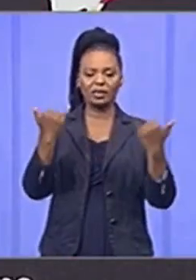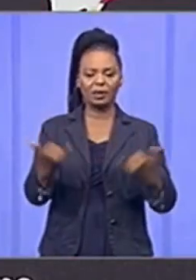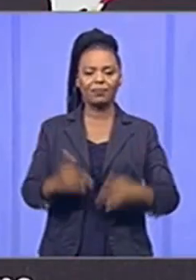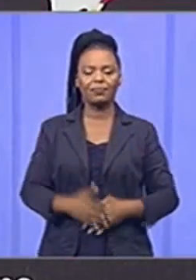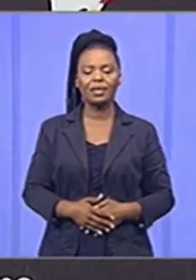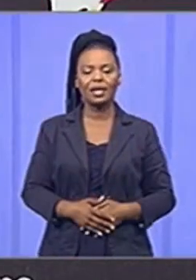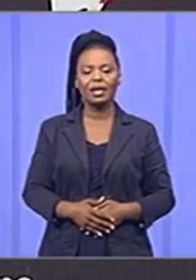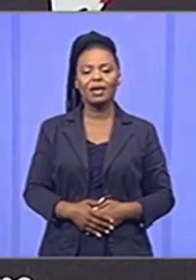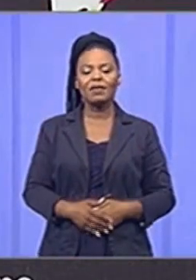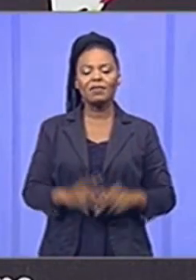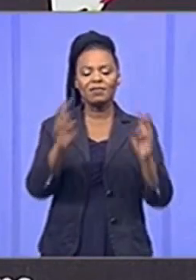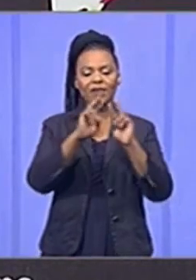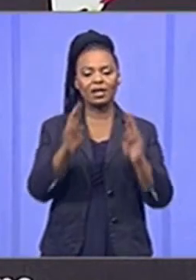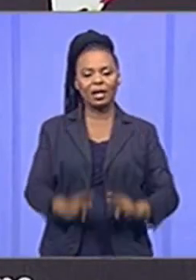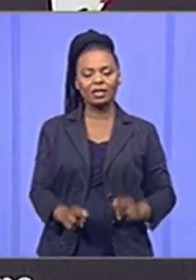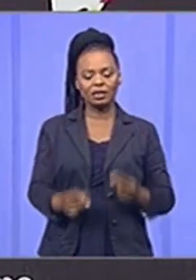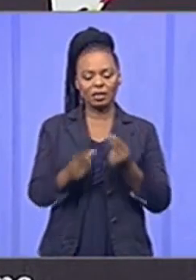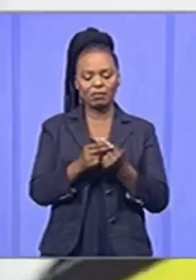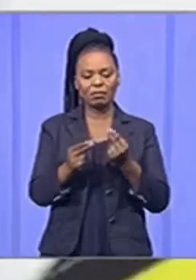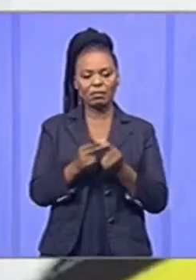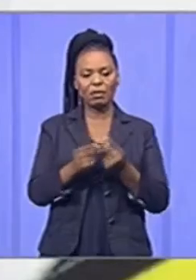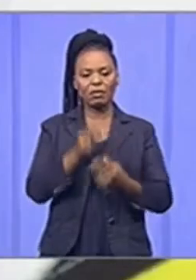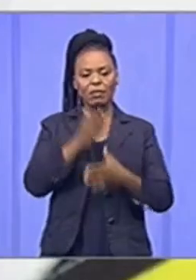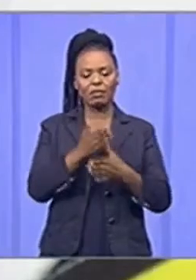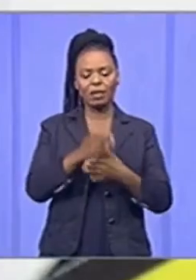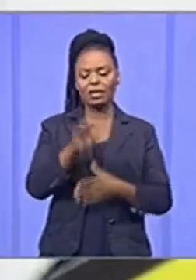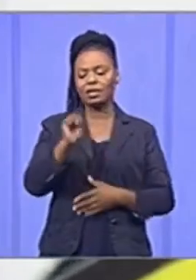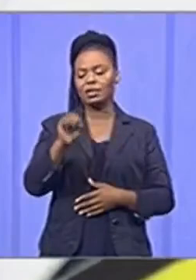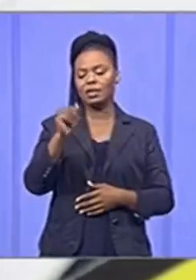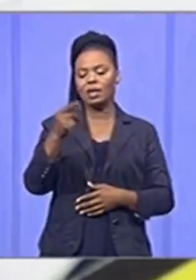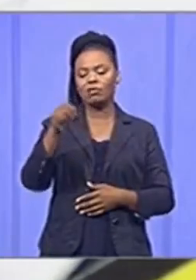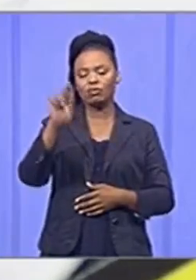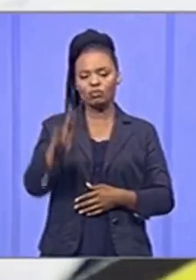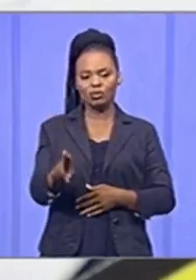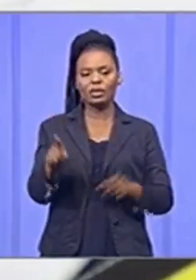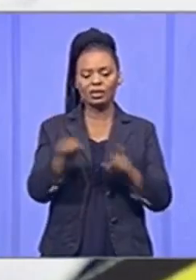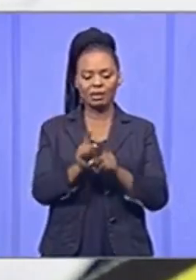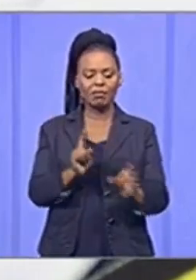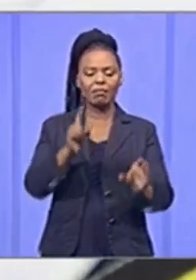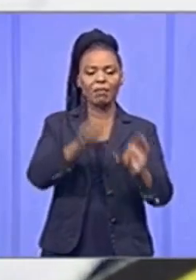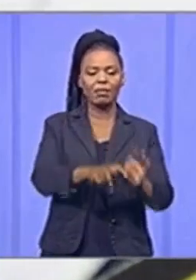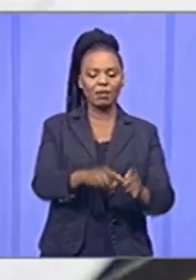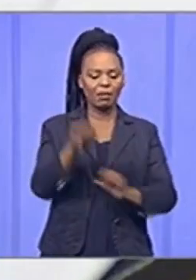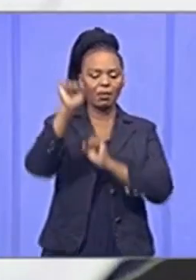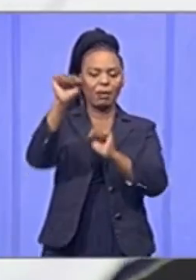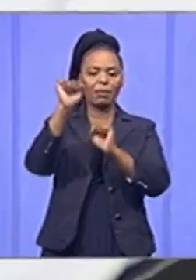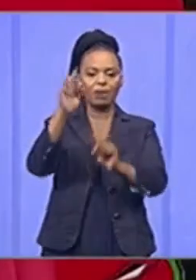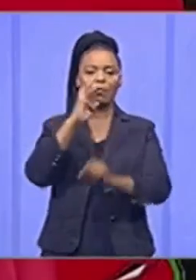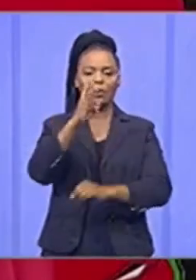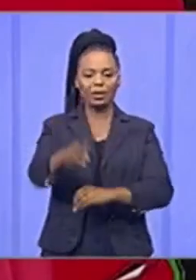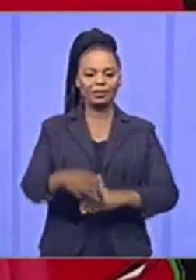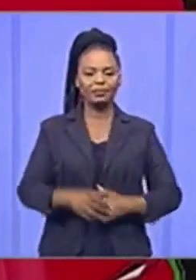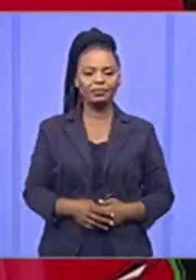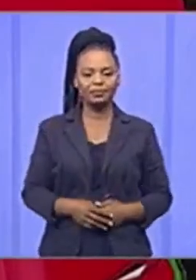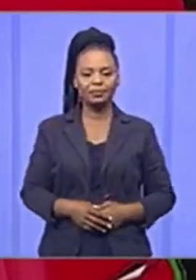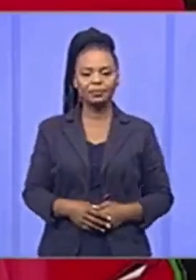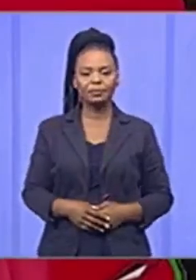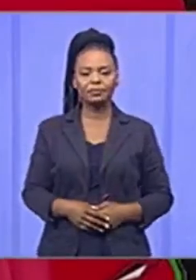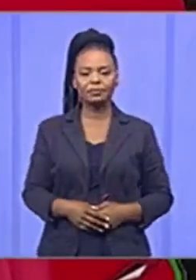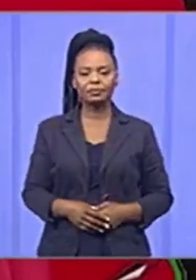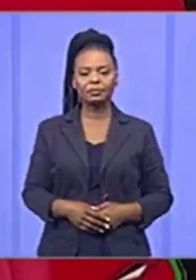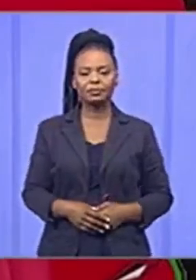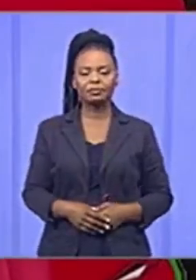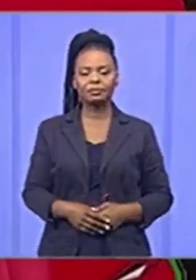Federation ya mekgatlho ya badiri SAFTU le Socialist Revolutionary Workers Party le bona ke karolo ya ditshupetso. Mining